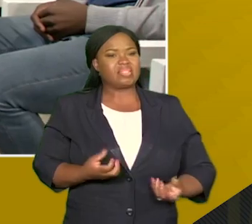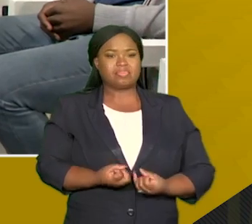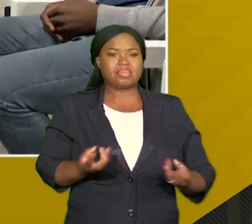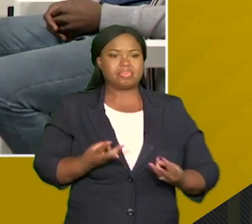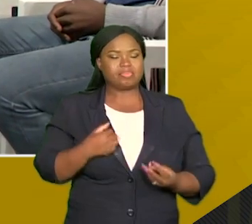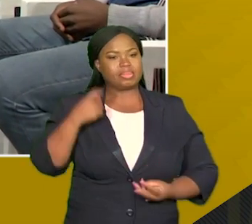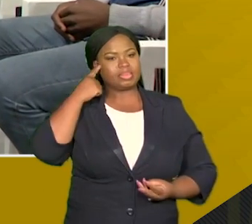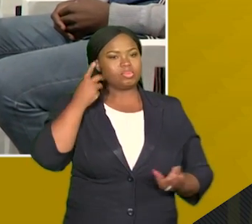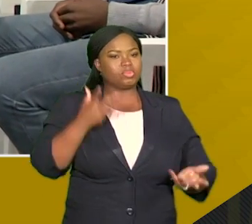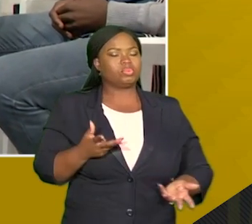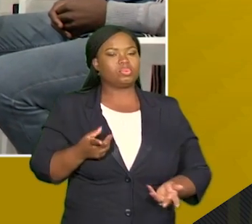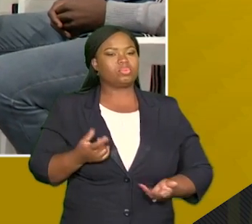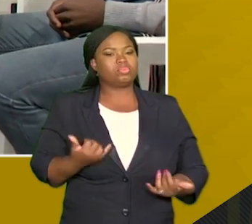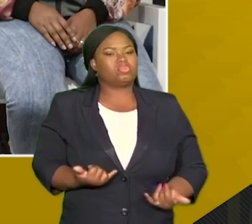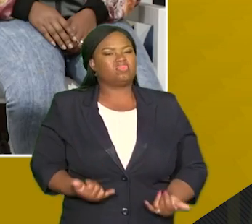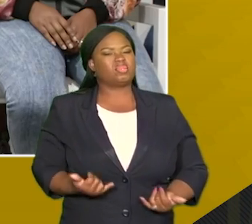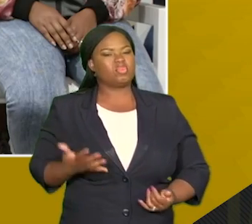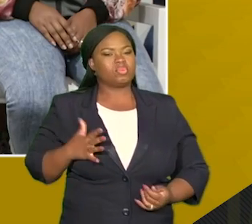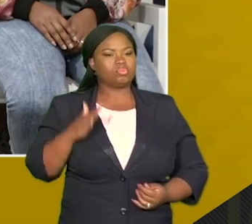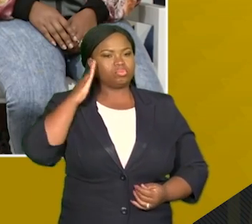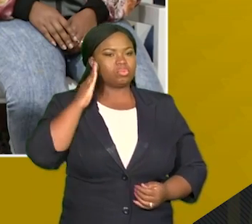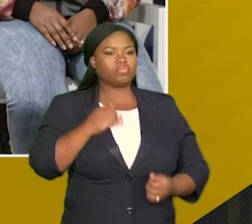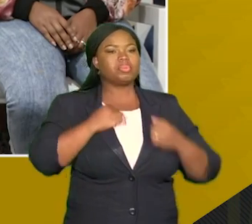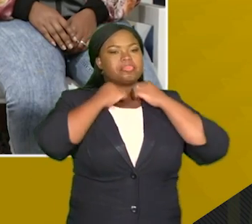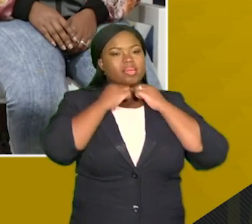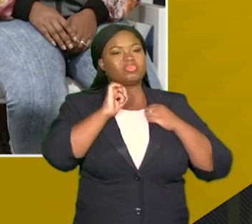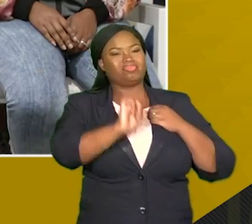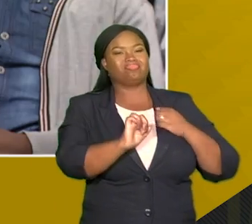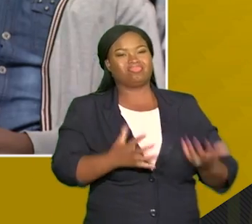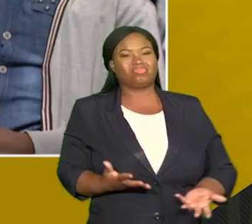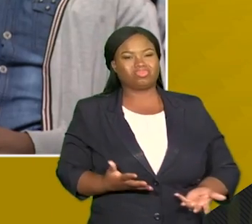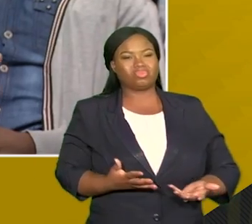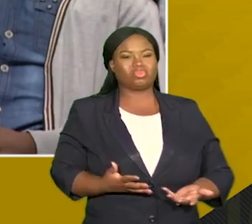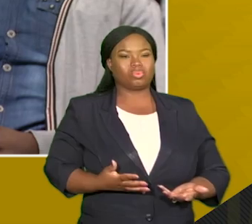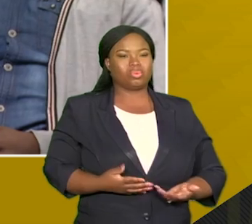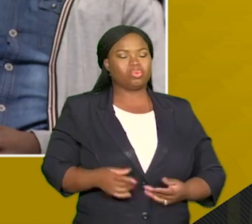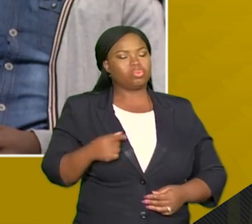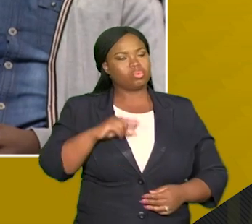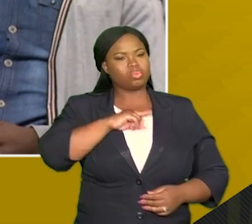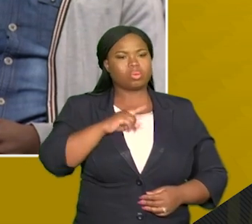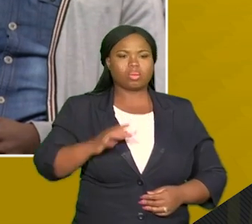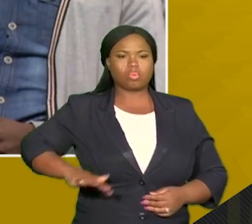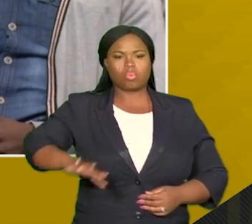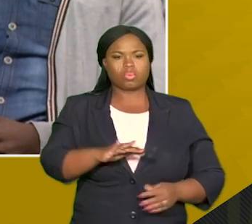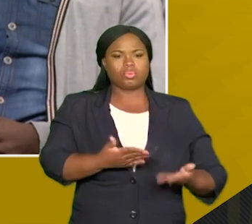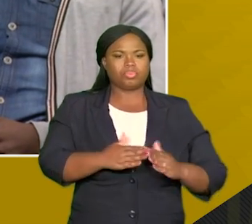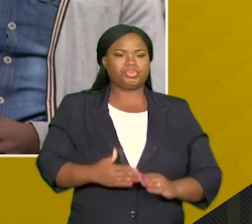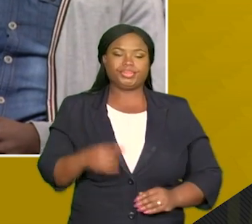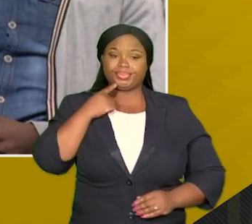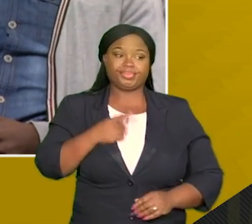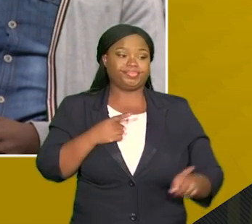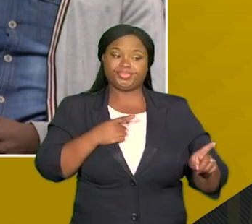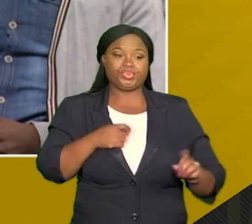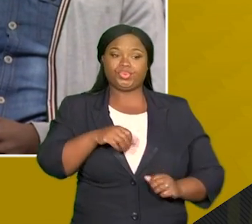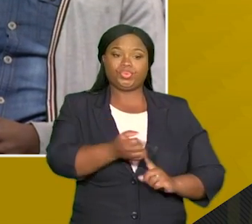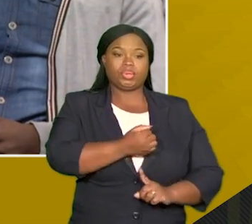have but what we're asking today gore na this is your parent yeah. You know, this is your hero. Mm. And everybody out there is telling you gore no lo muntu